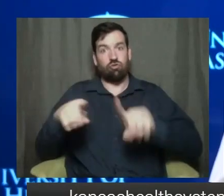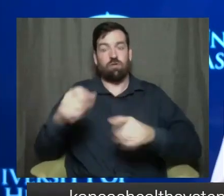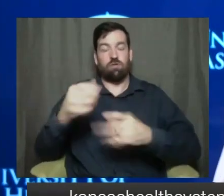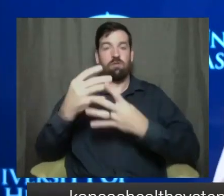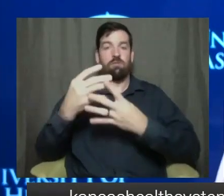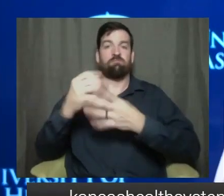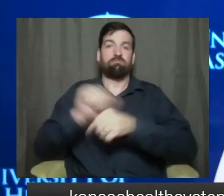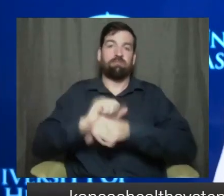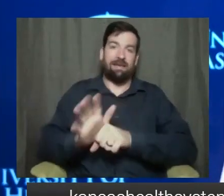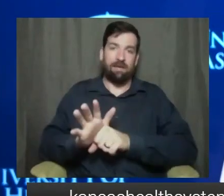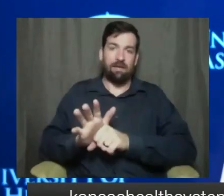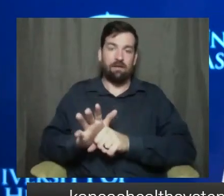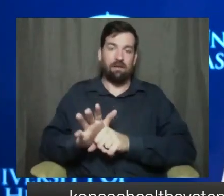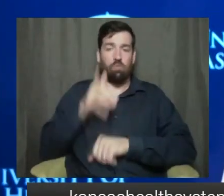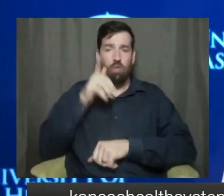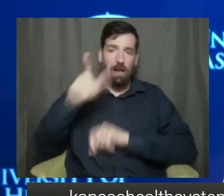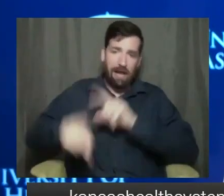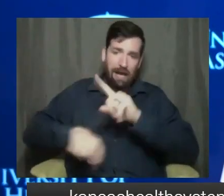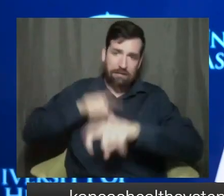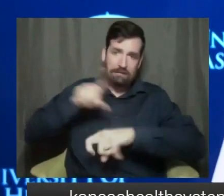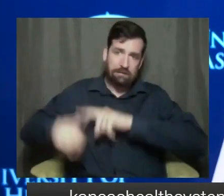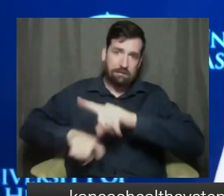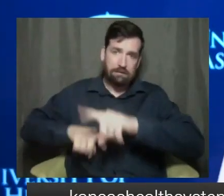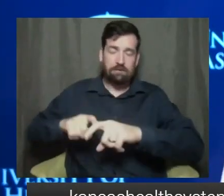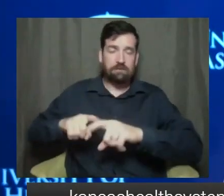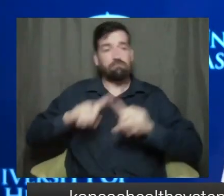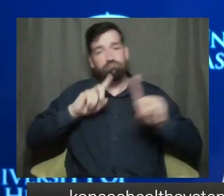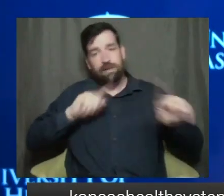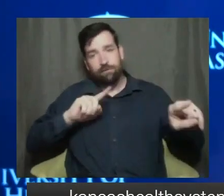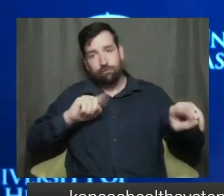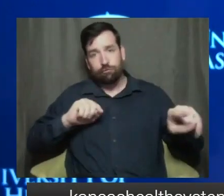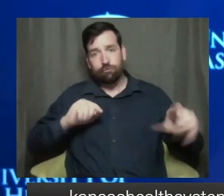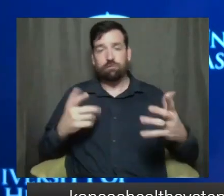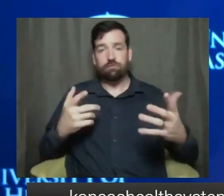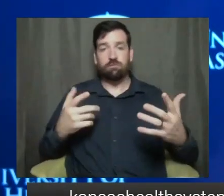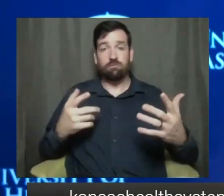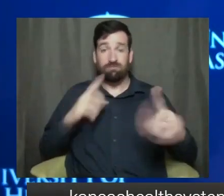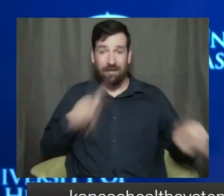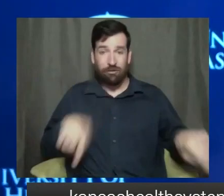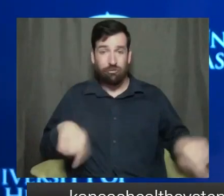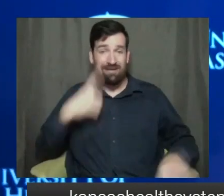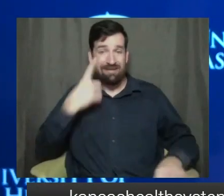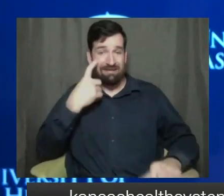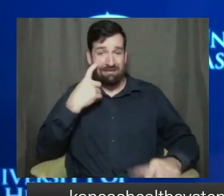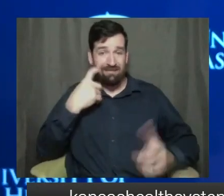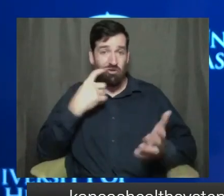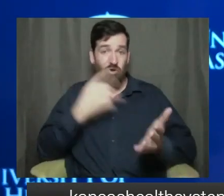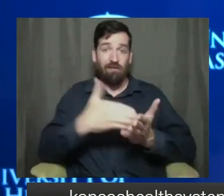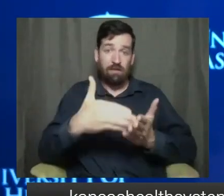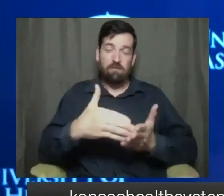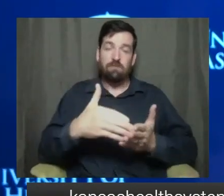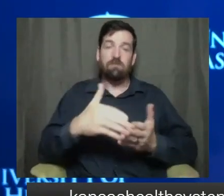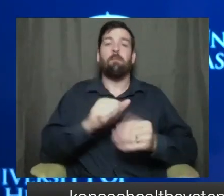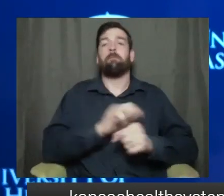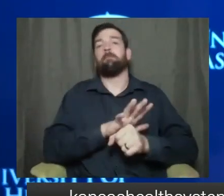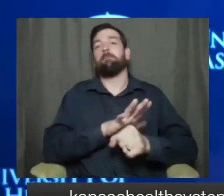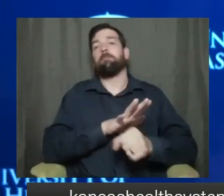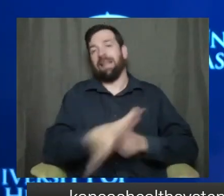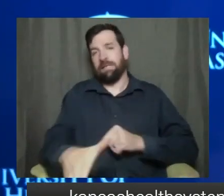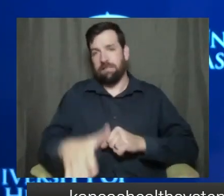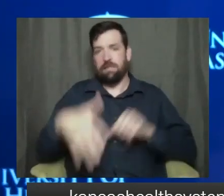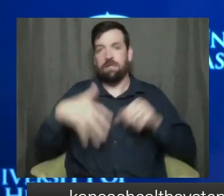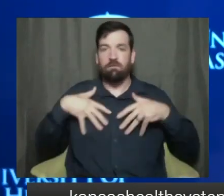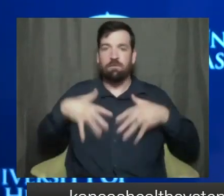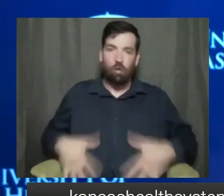going to ask questions and get answers. And the answer you're going to get, I think, frequently is there's plenty of anxiety and depression out there.